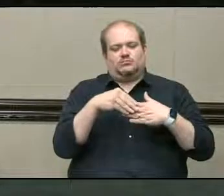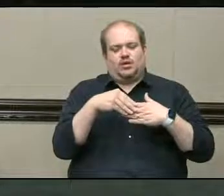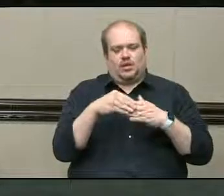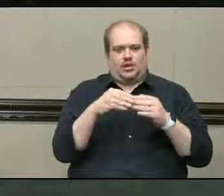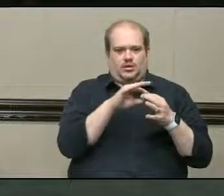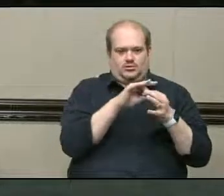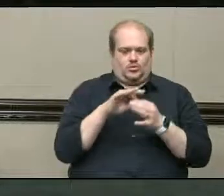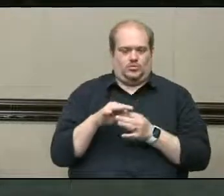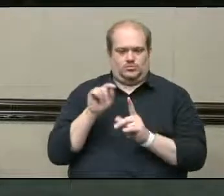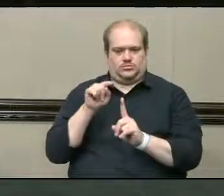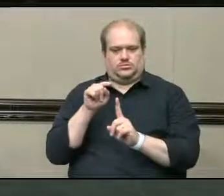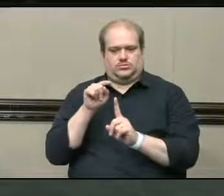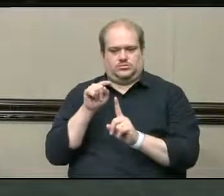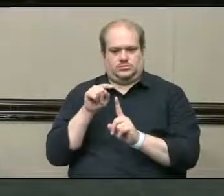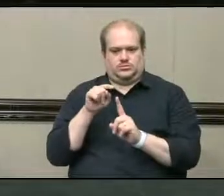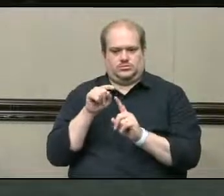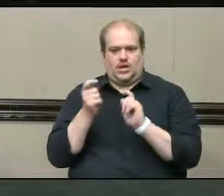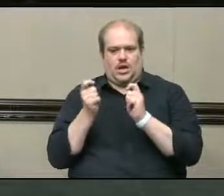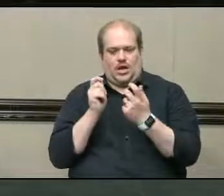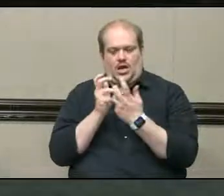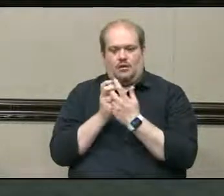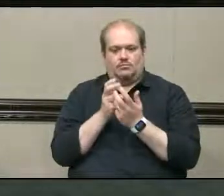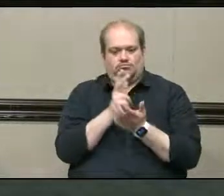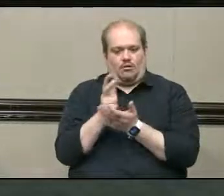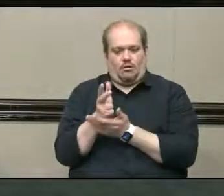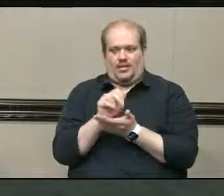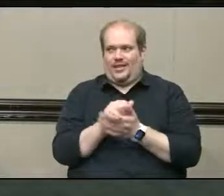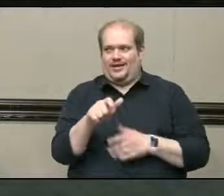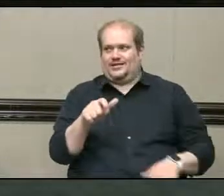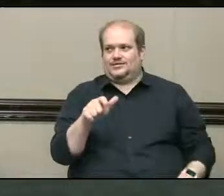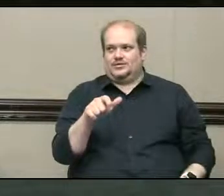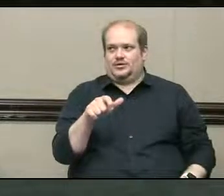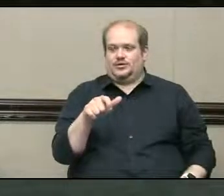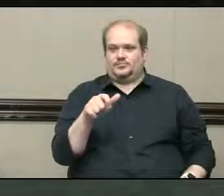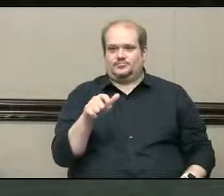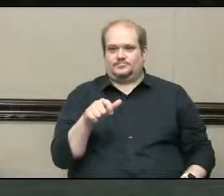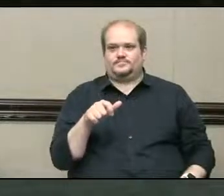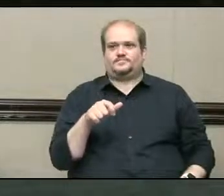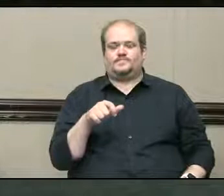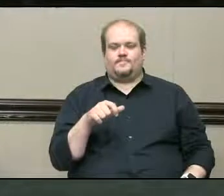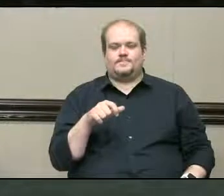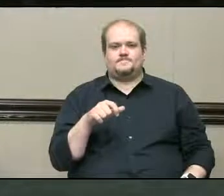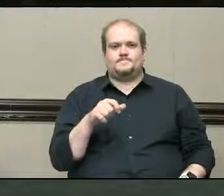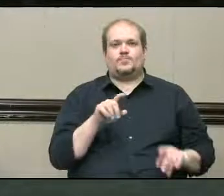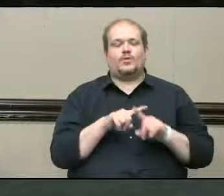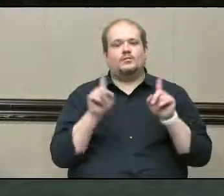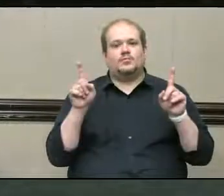in terms of accommodating the parking that's necessary, but